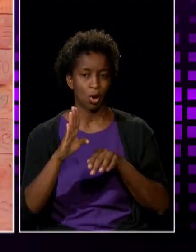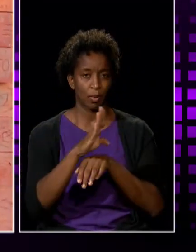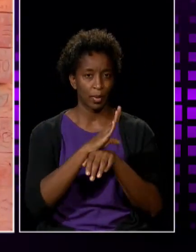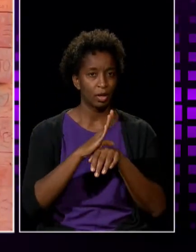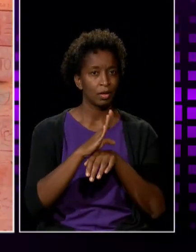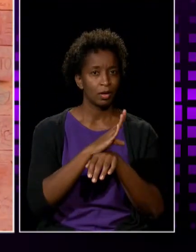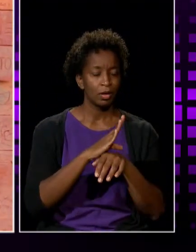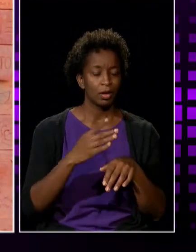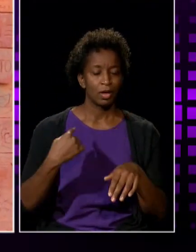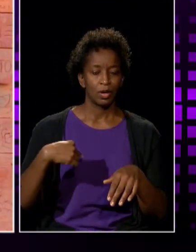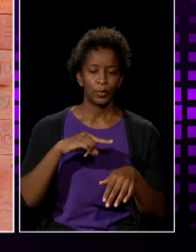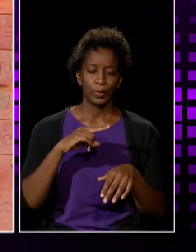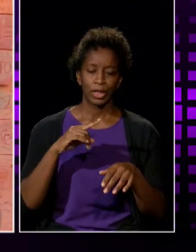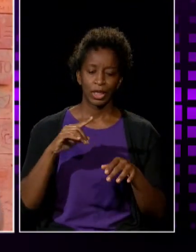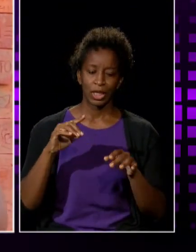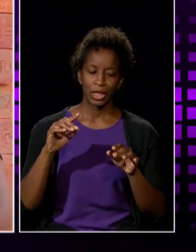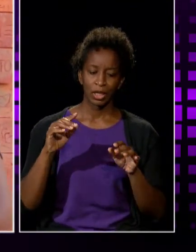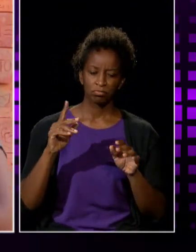could produce.